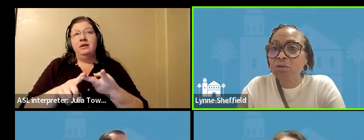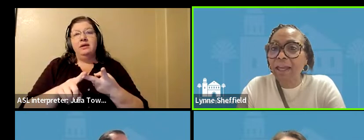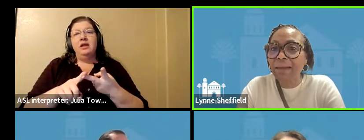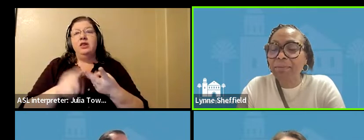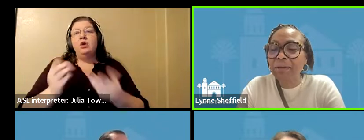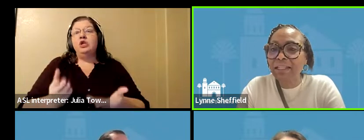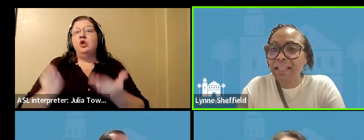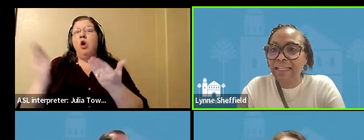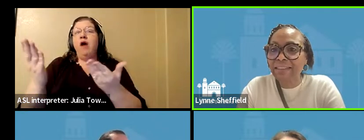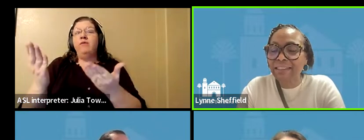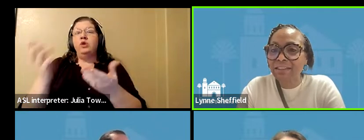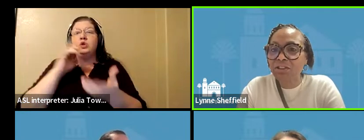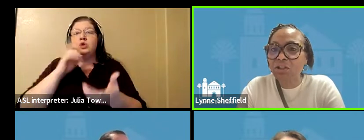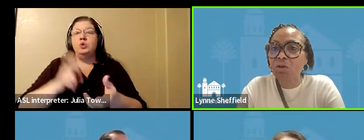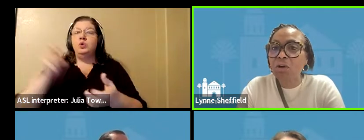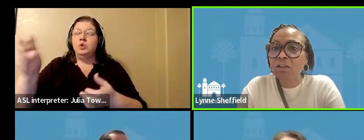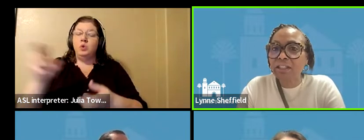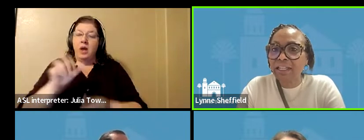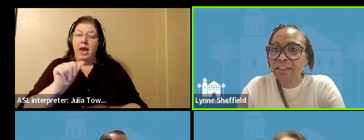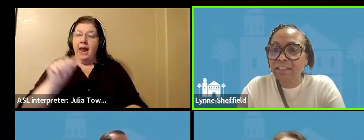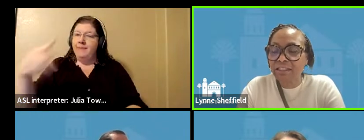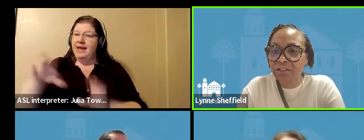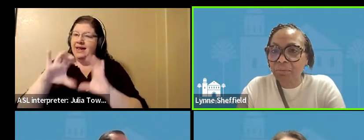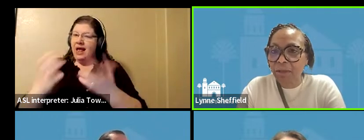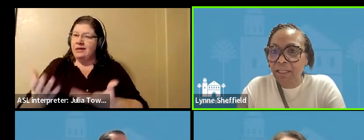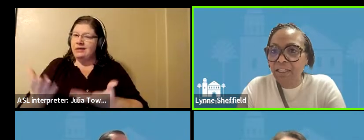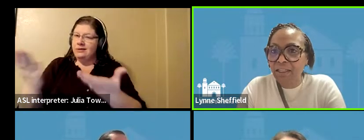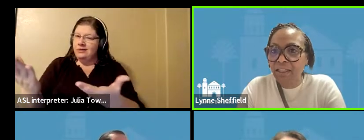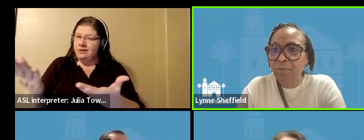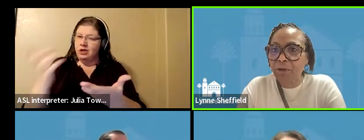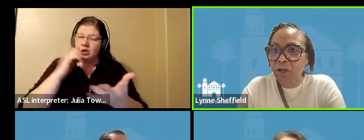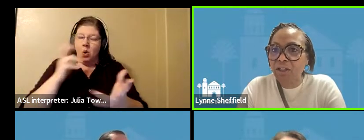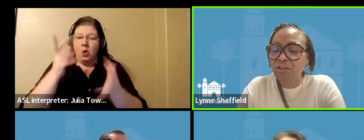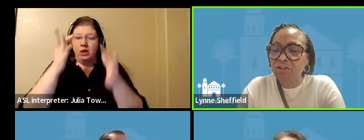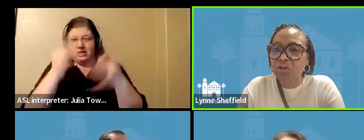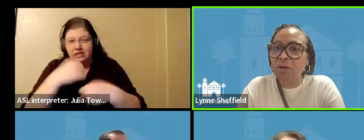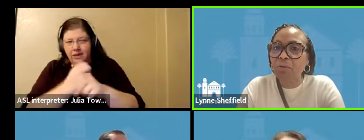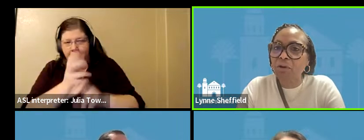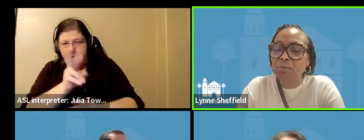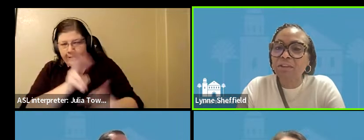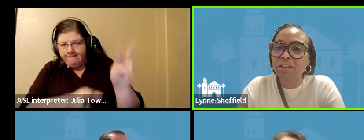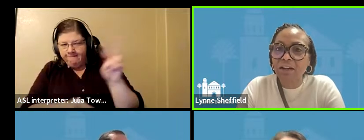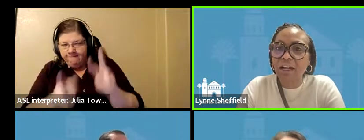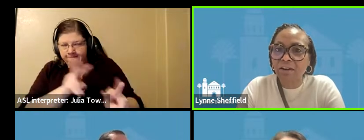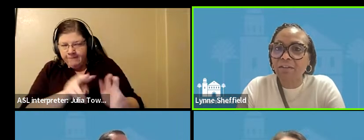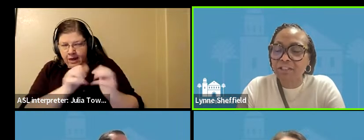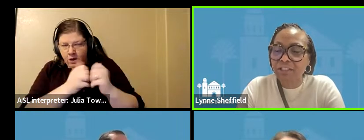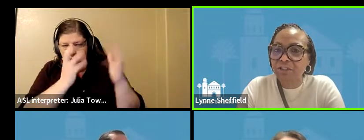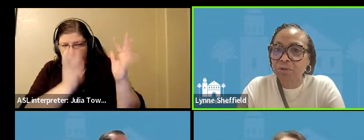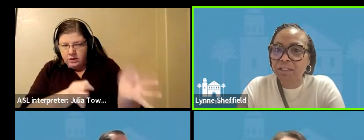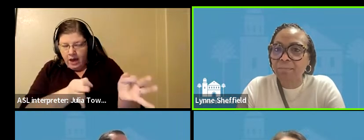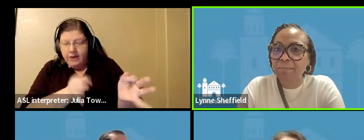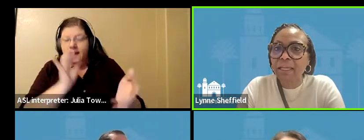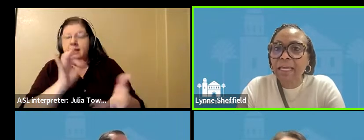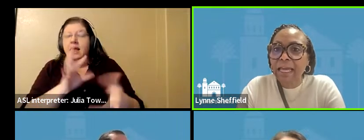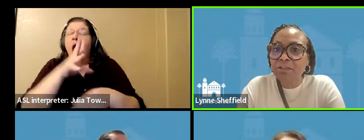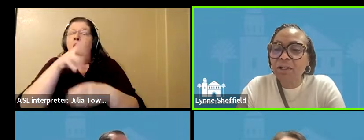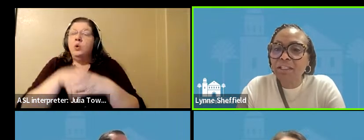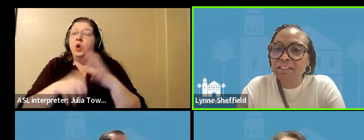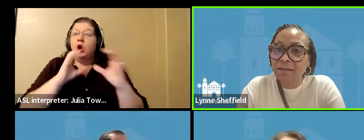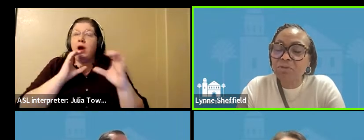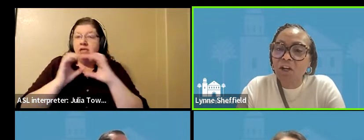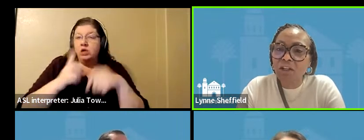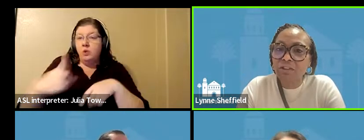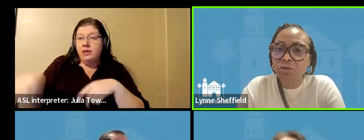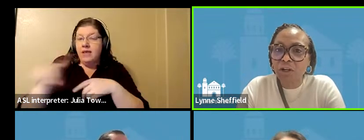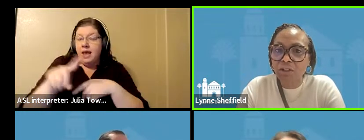move into AP classes. So looking at the decision-making in that regard. And so that will come with our conversation with them, as